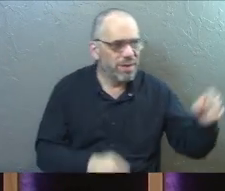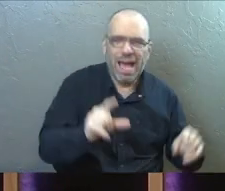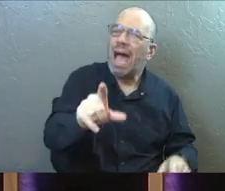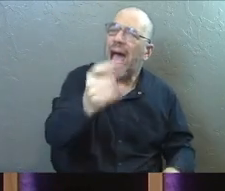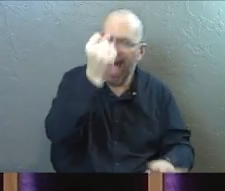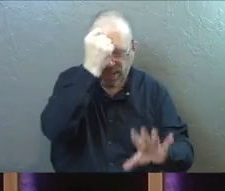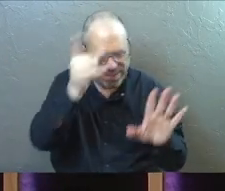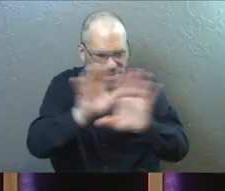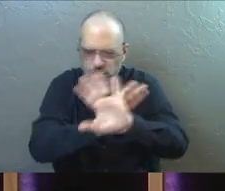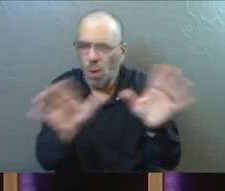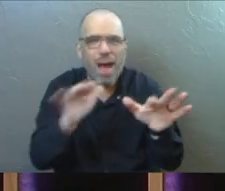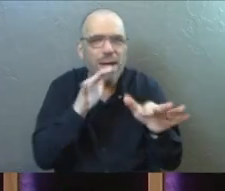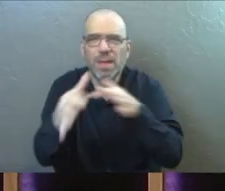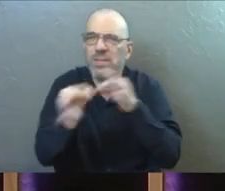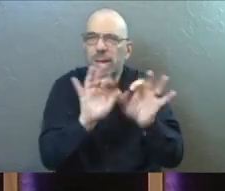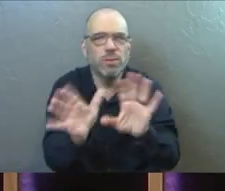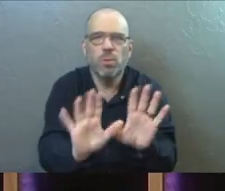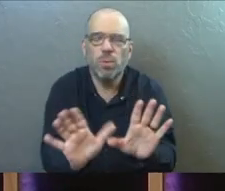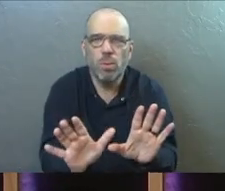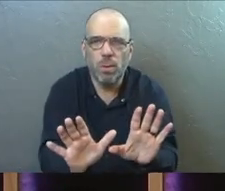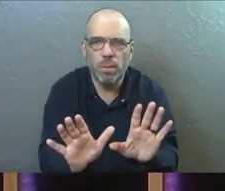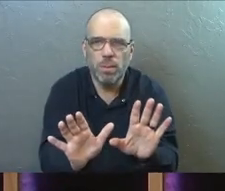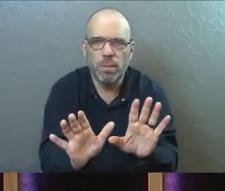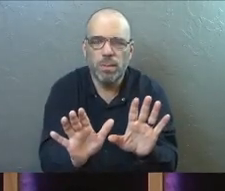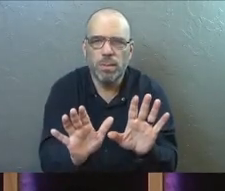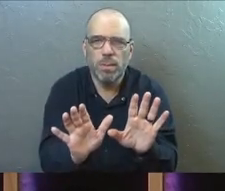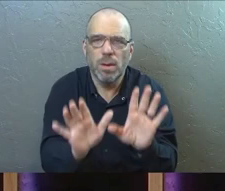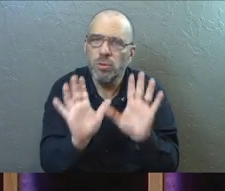And I get it. And I'm not trying to explain all that away to you.